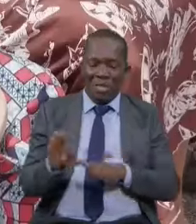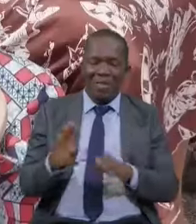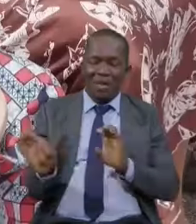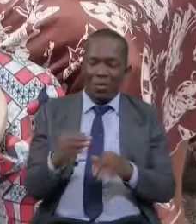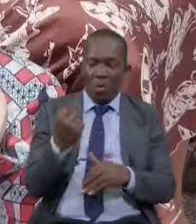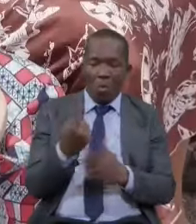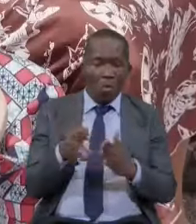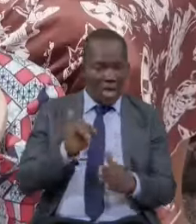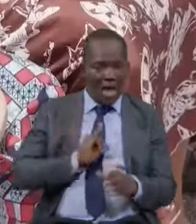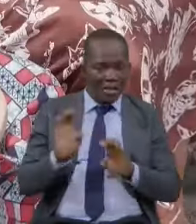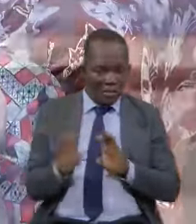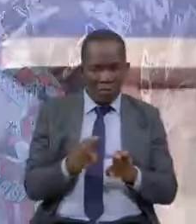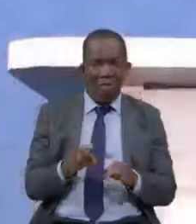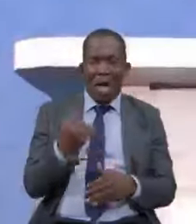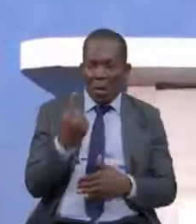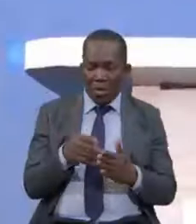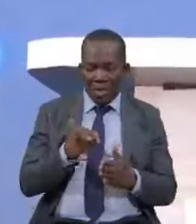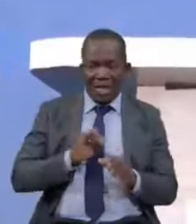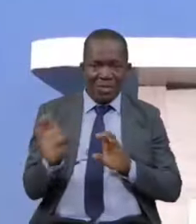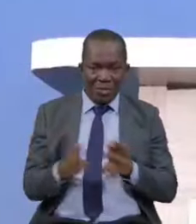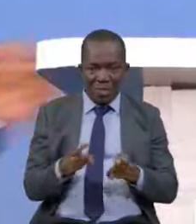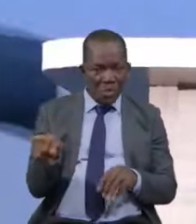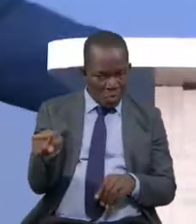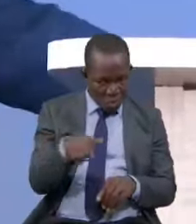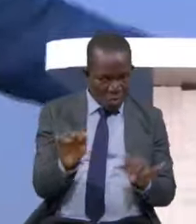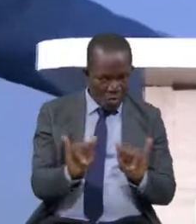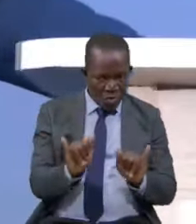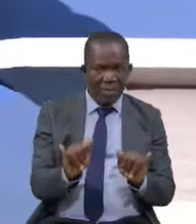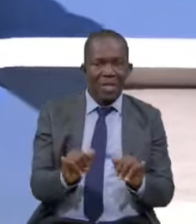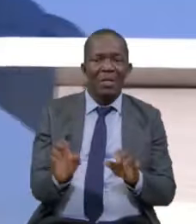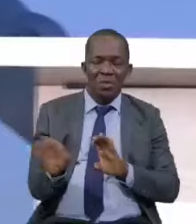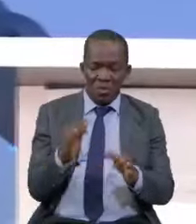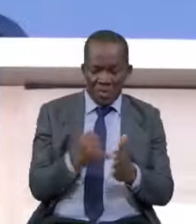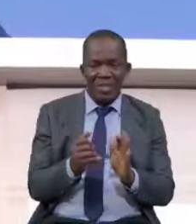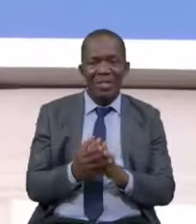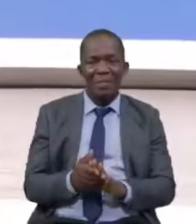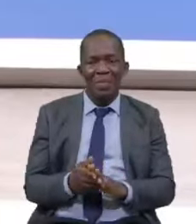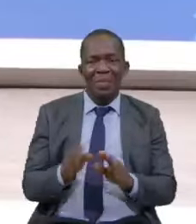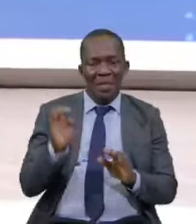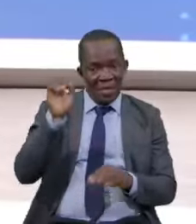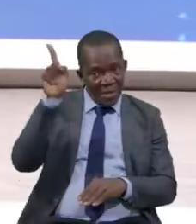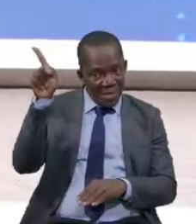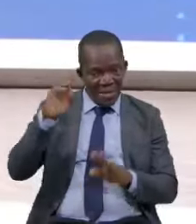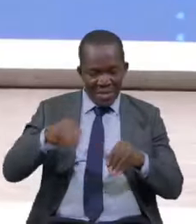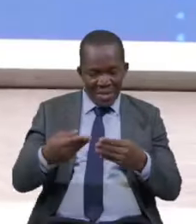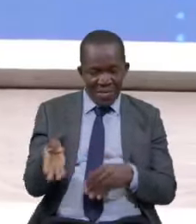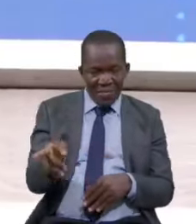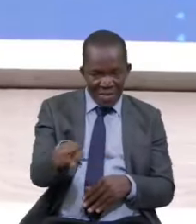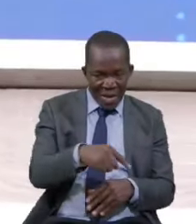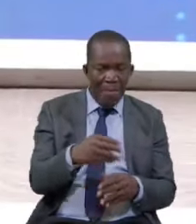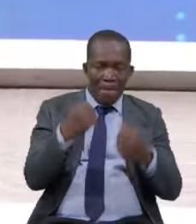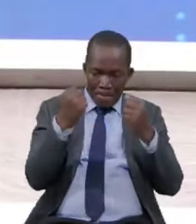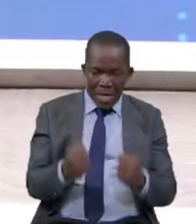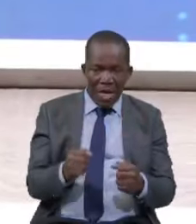do that. He gave them power and authority over all devils. We have